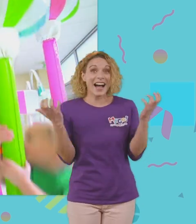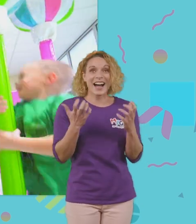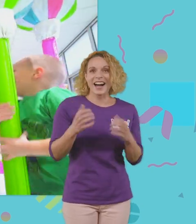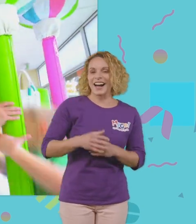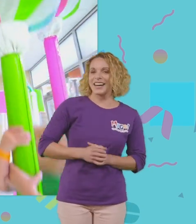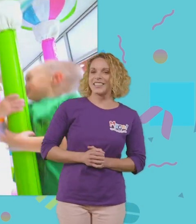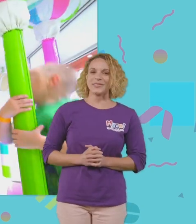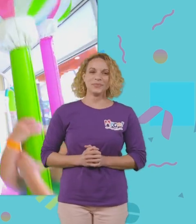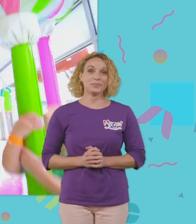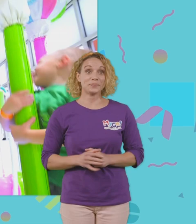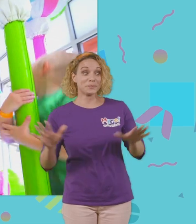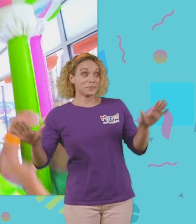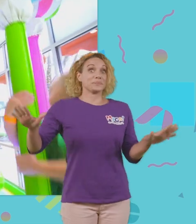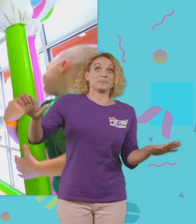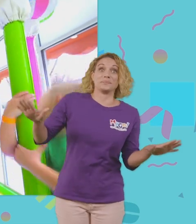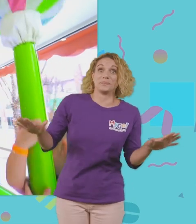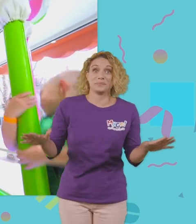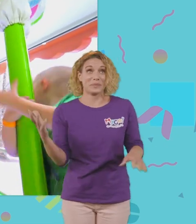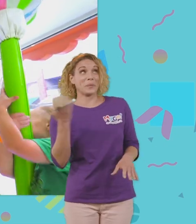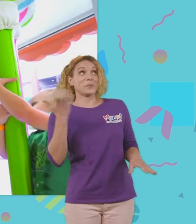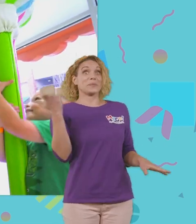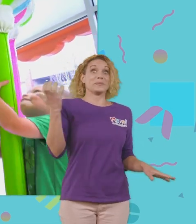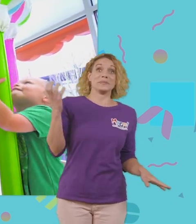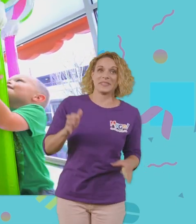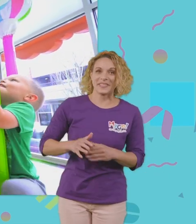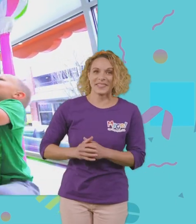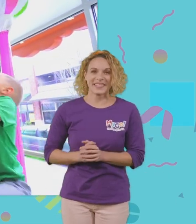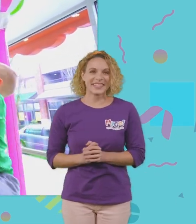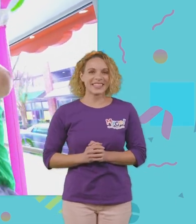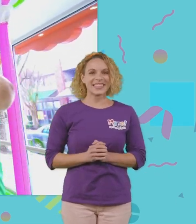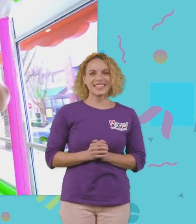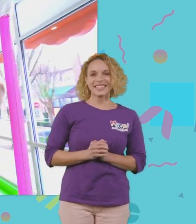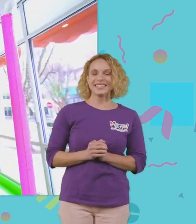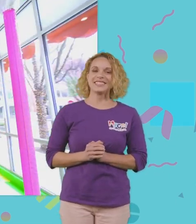Whoa. Whoa. Whoa. Whoa. Whoa.